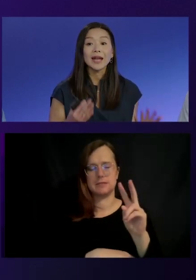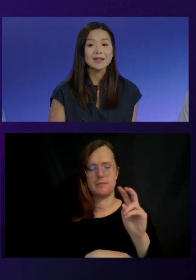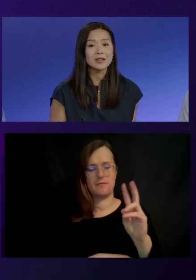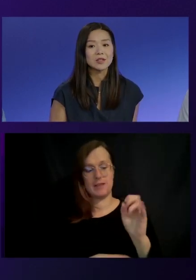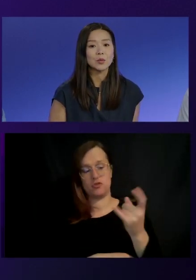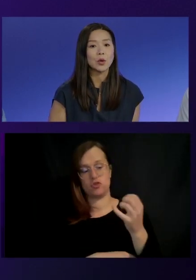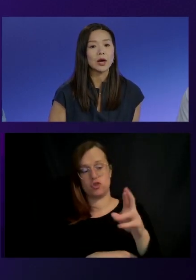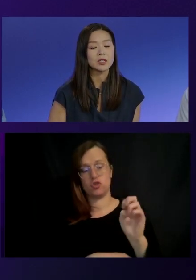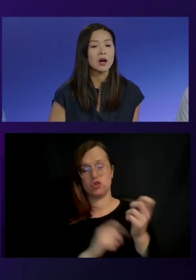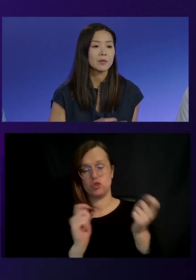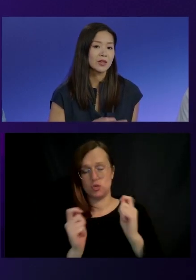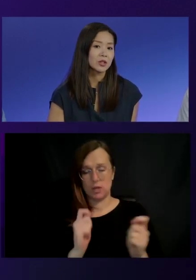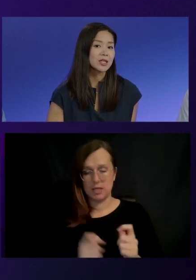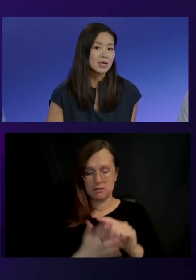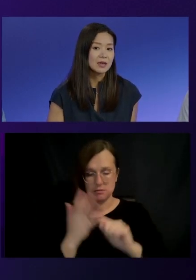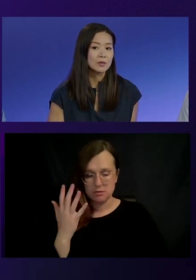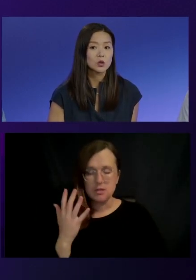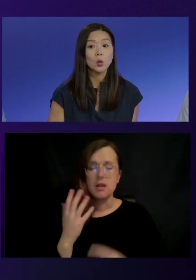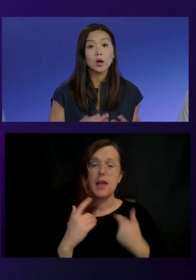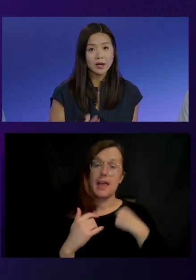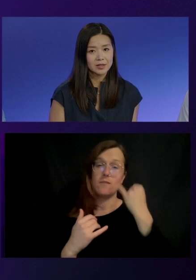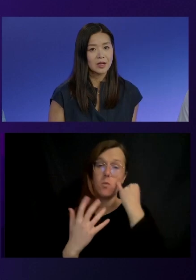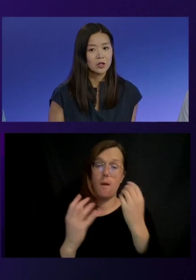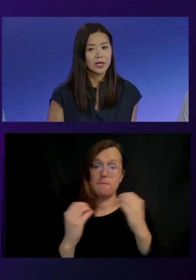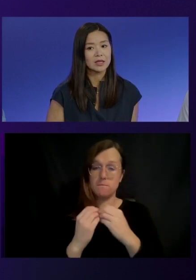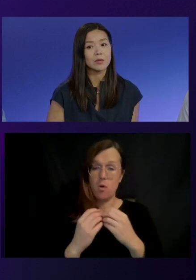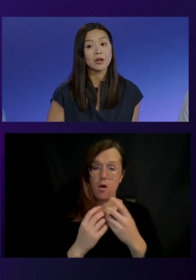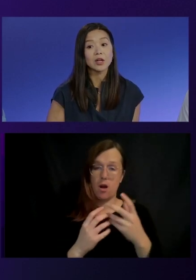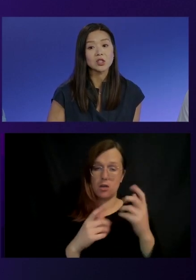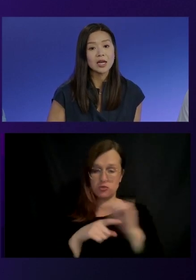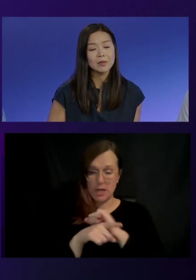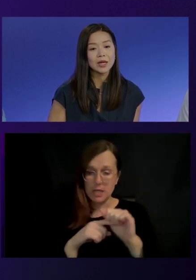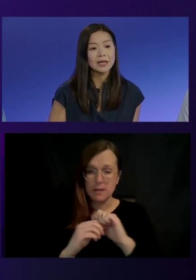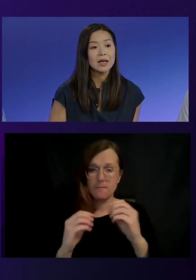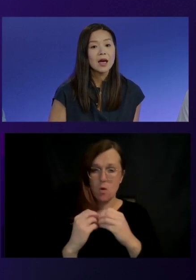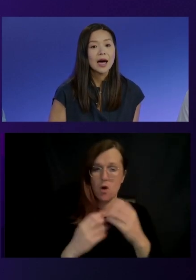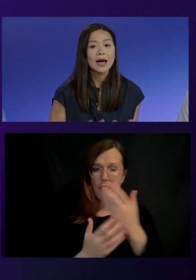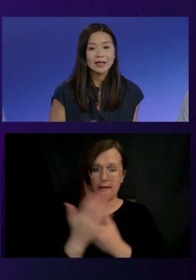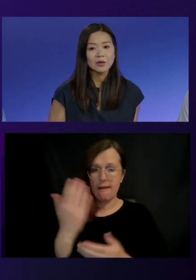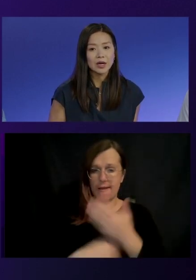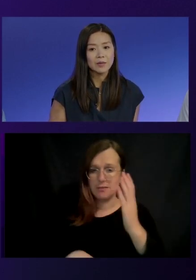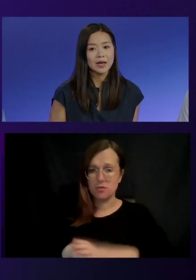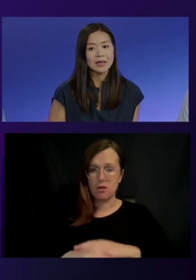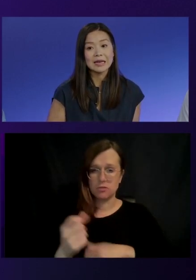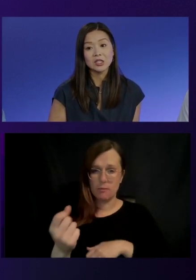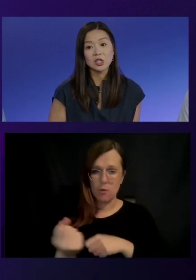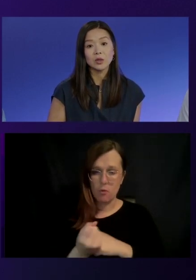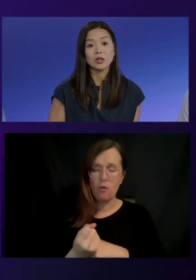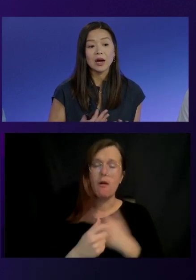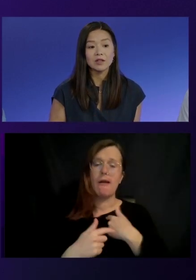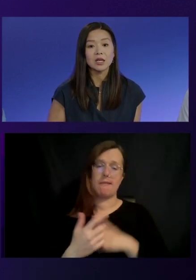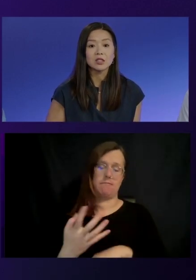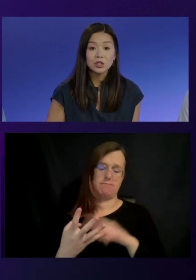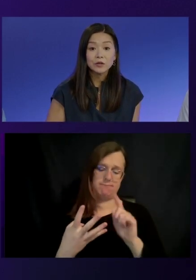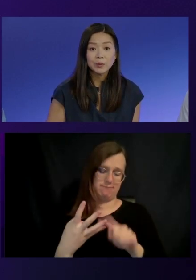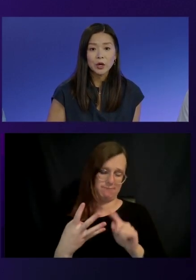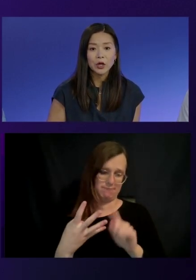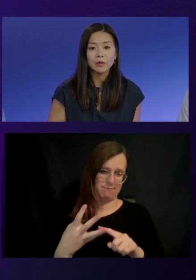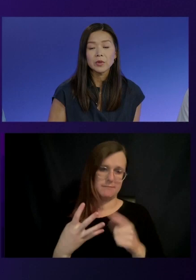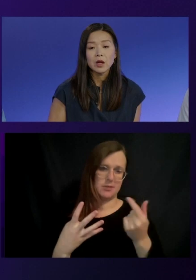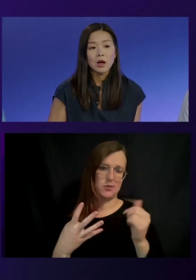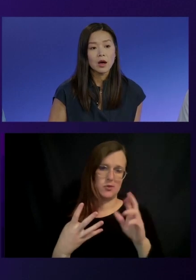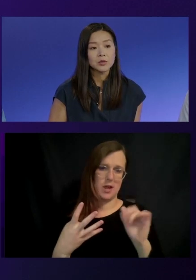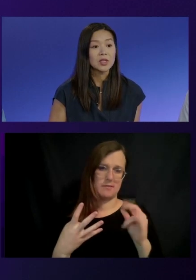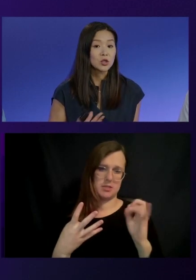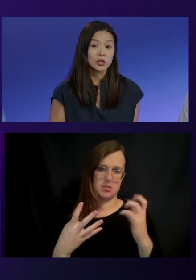more hands-on support to augment their teams or accelerate the migration timeline, I highly recommend engaging with a Graviton delivery